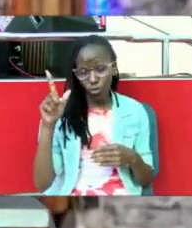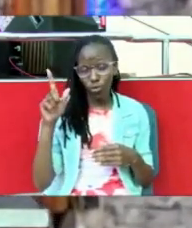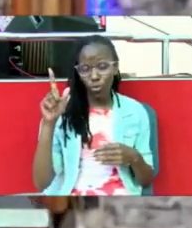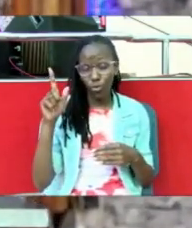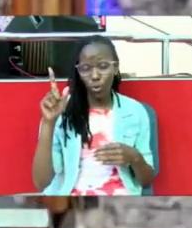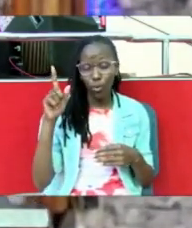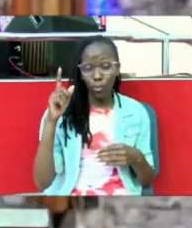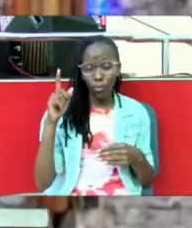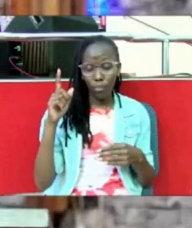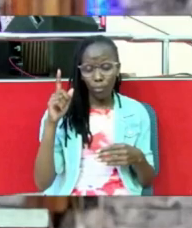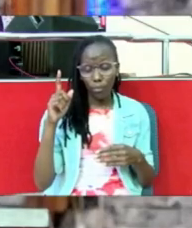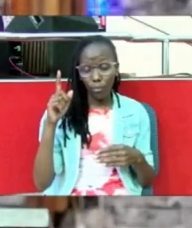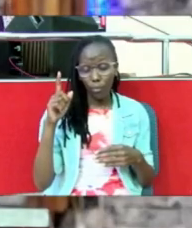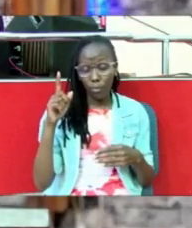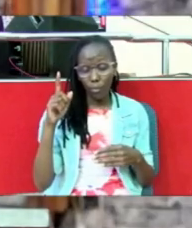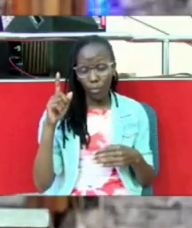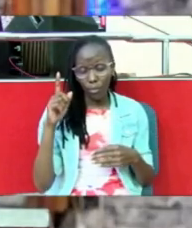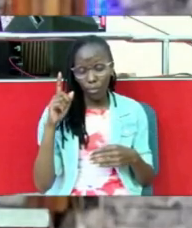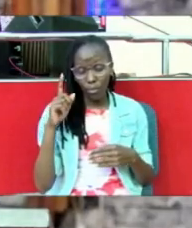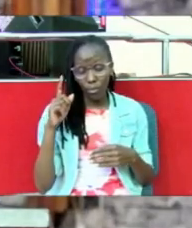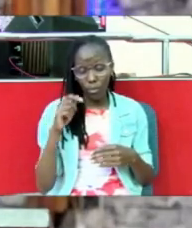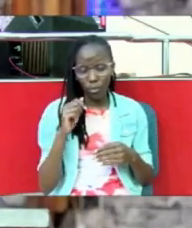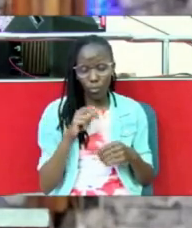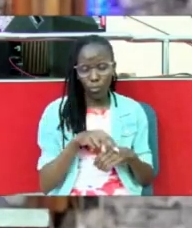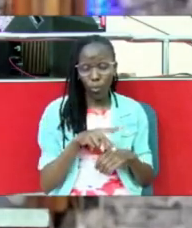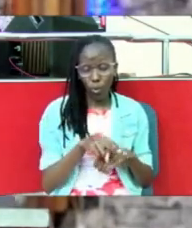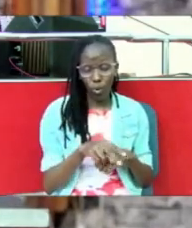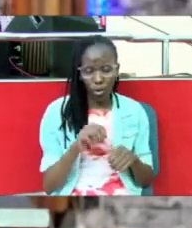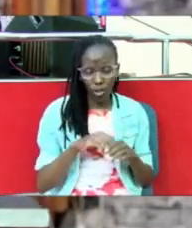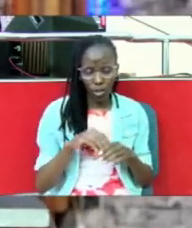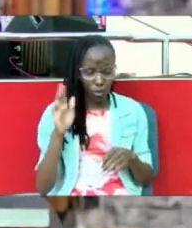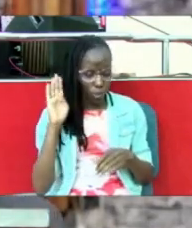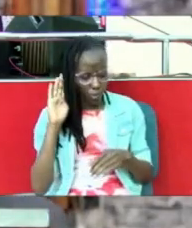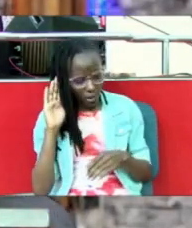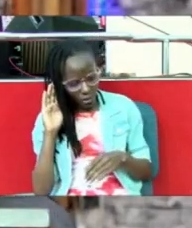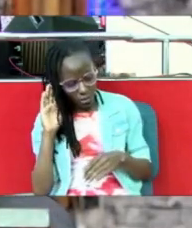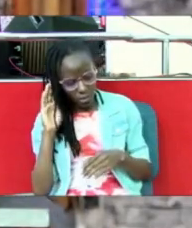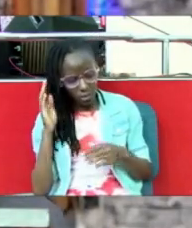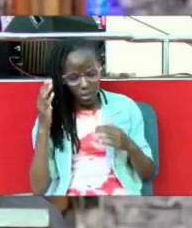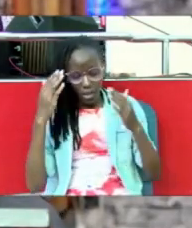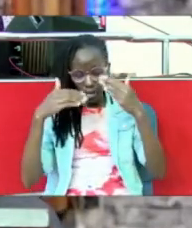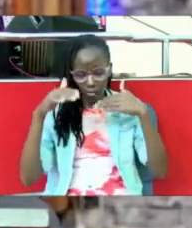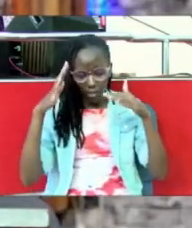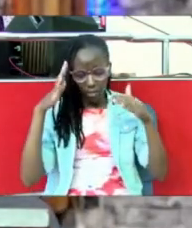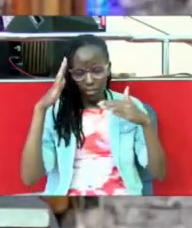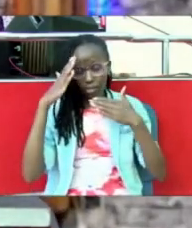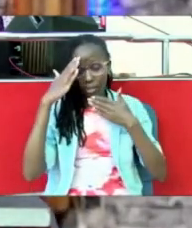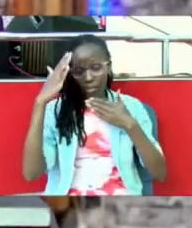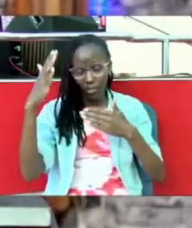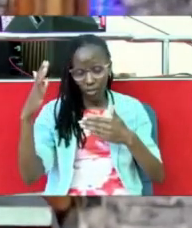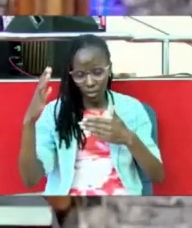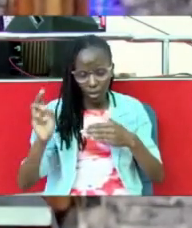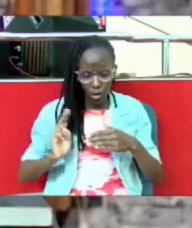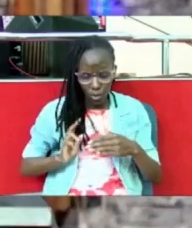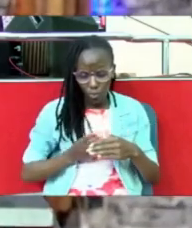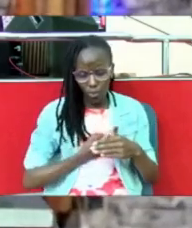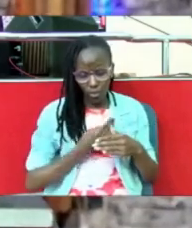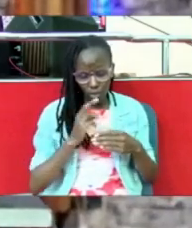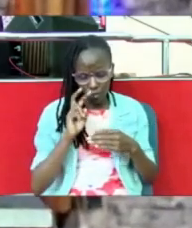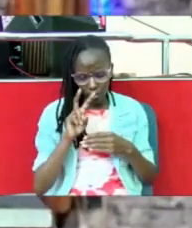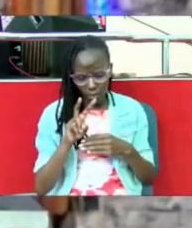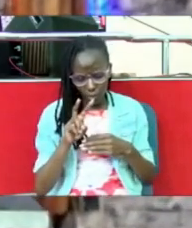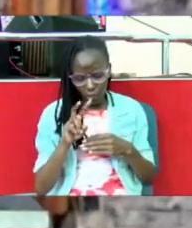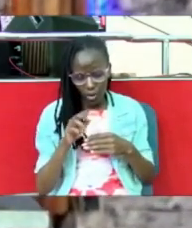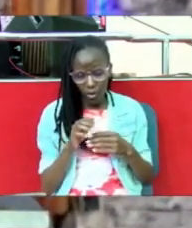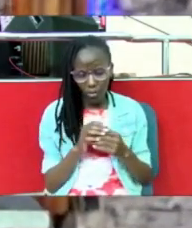Glory, to walk, Lord, in obedience, King of Glory. And Heavenly Father, Lord, that, Lord, you see, Lord, your purpose is, King of Glory, in